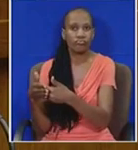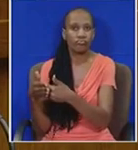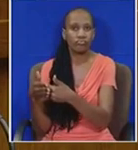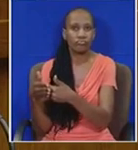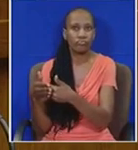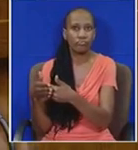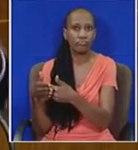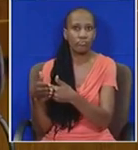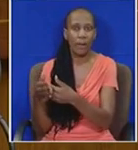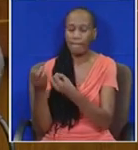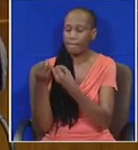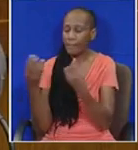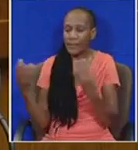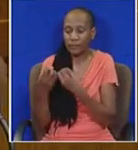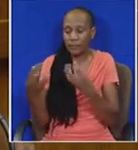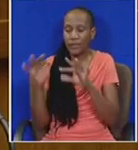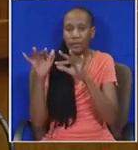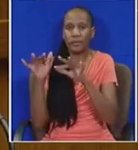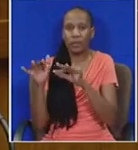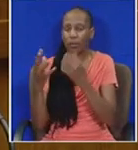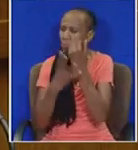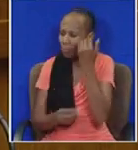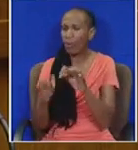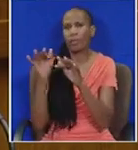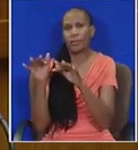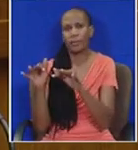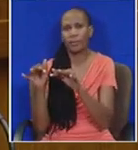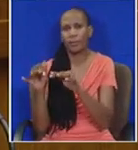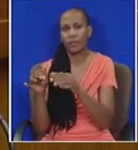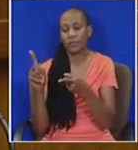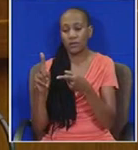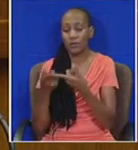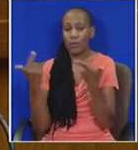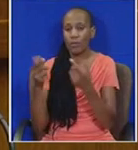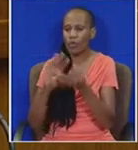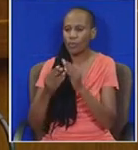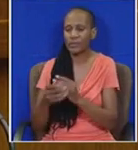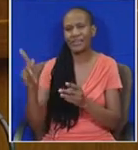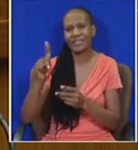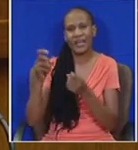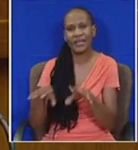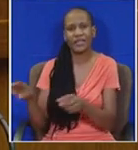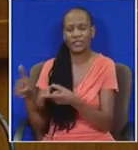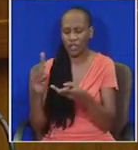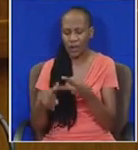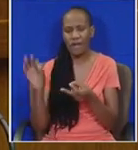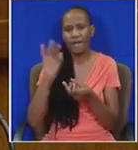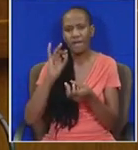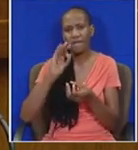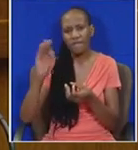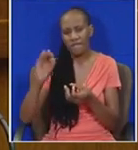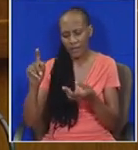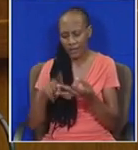the areas where millions of working class poor people live, such as Khayelitsha, Philippi, Mitchell Plain,